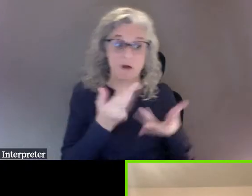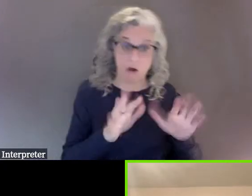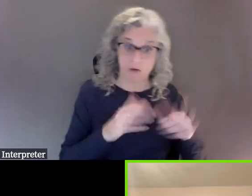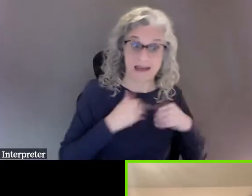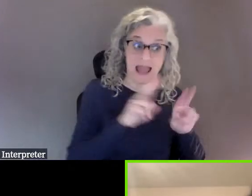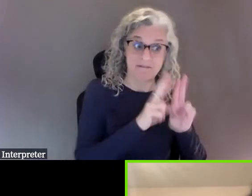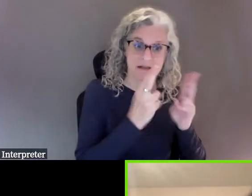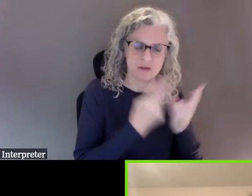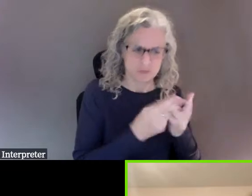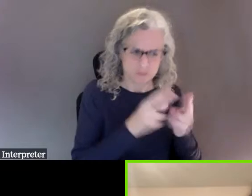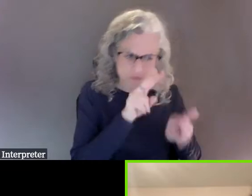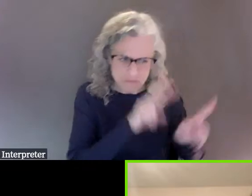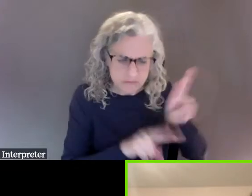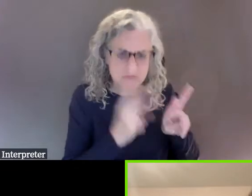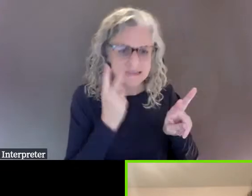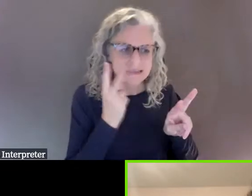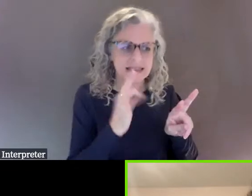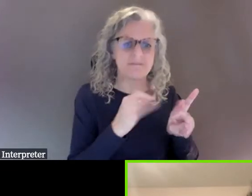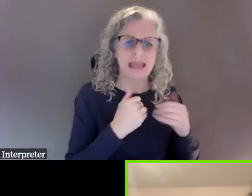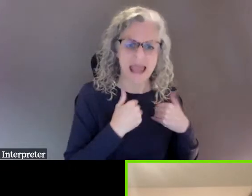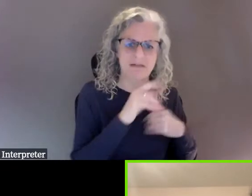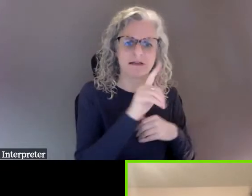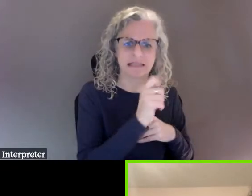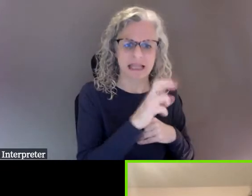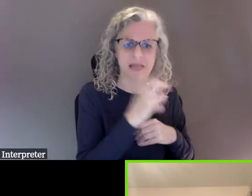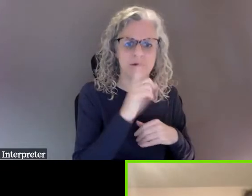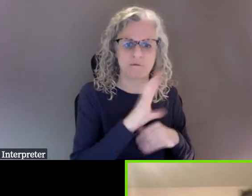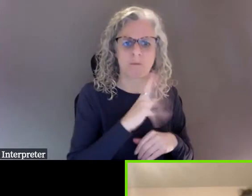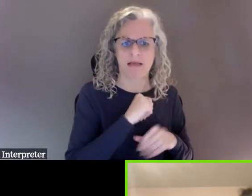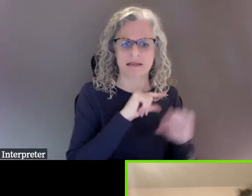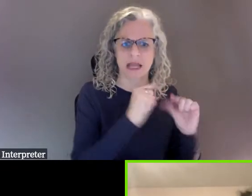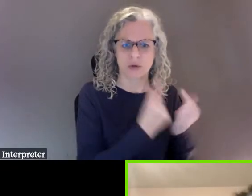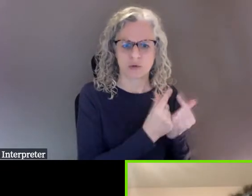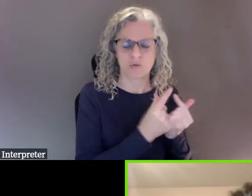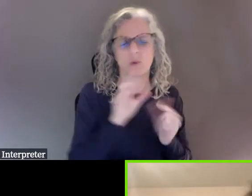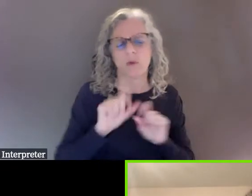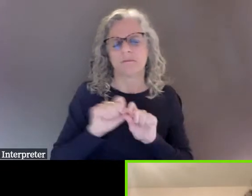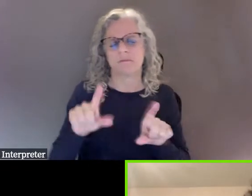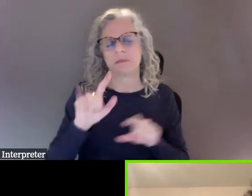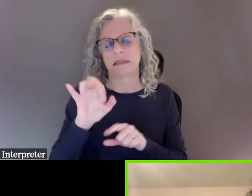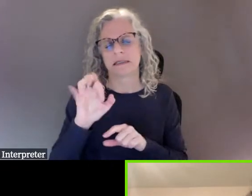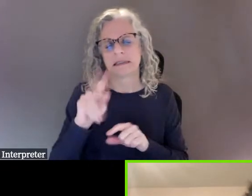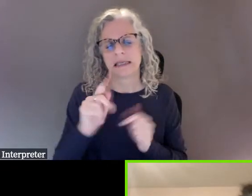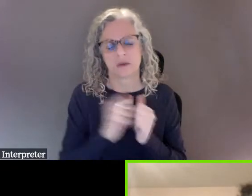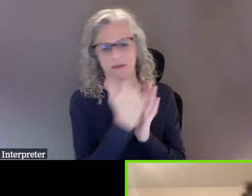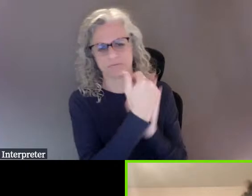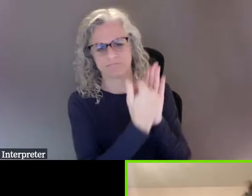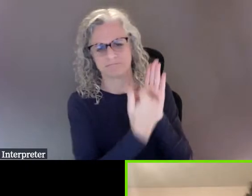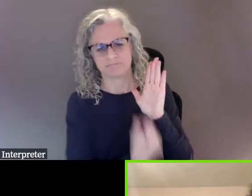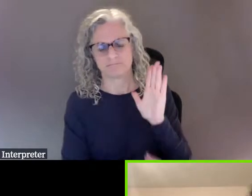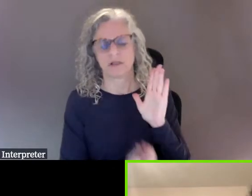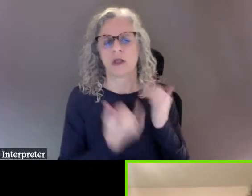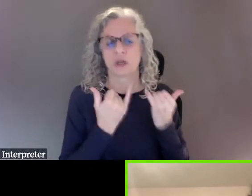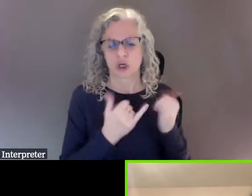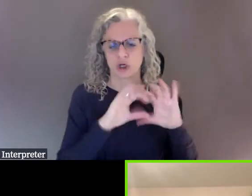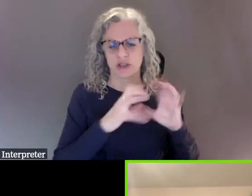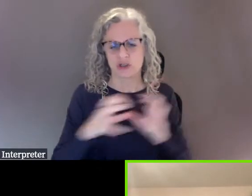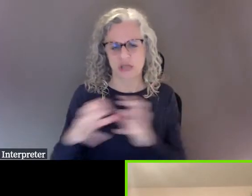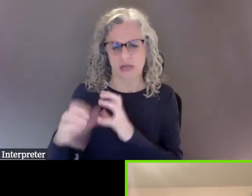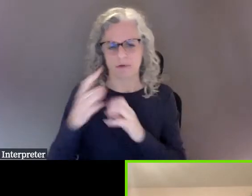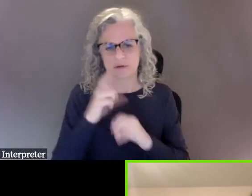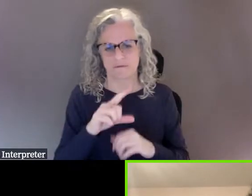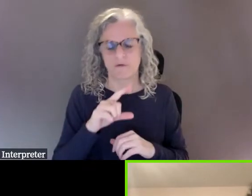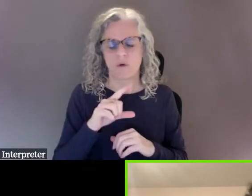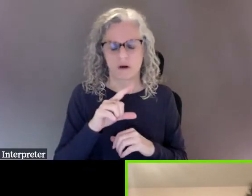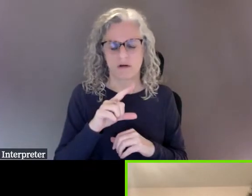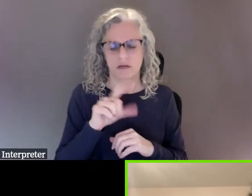for Palestine. There will be a link that goes around later that has our list of existing Labor for Palestine chapters, and then also